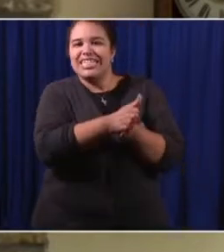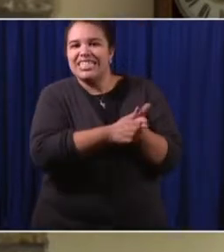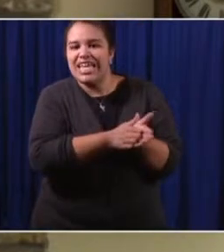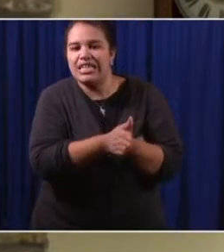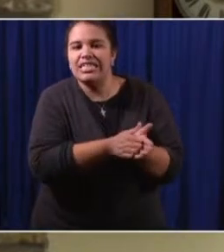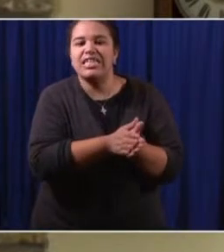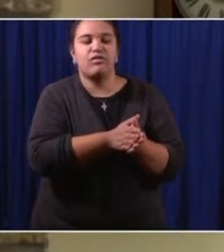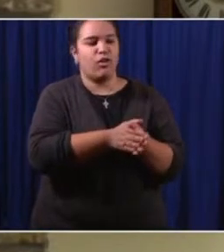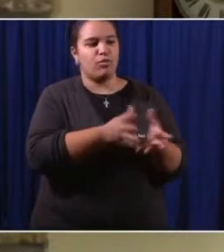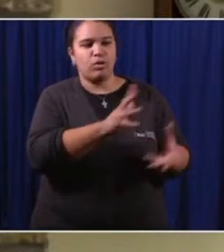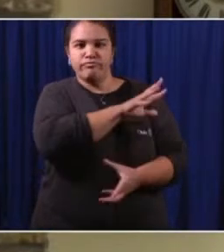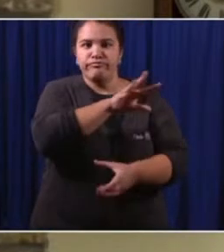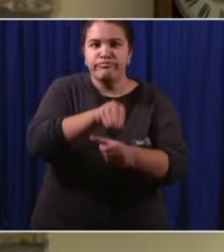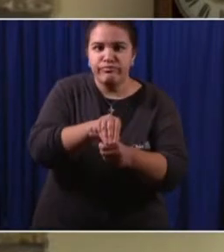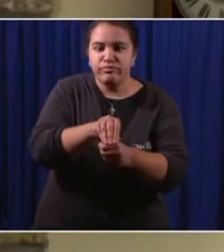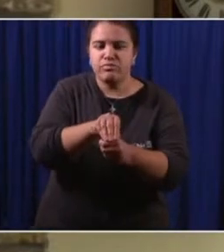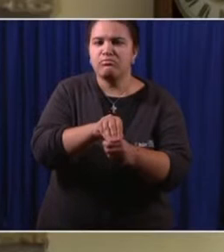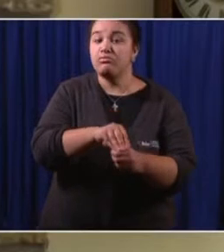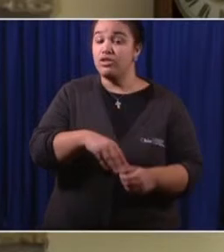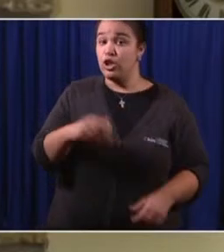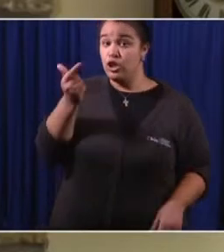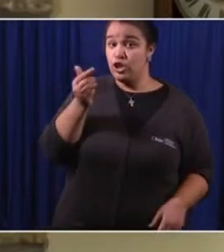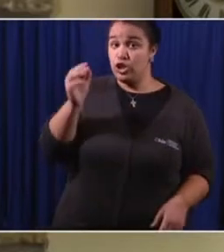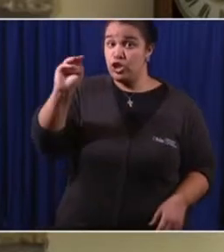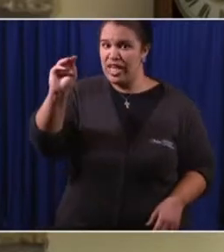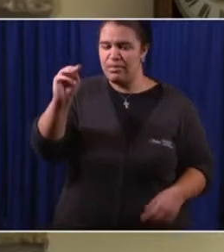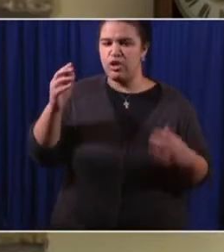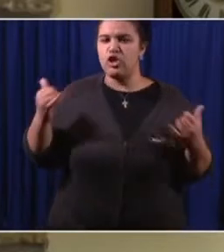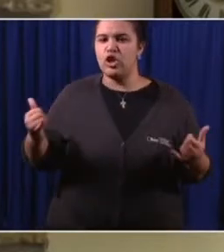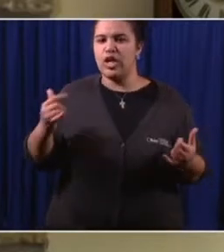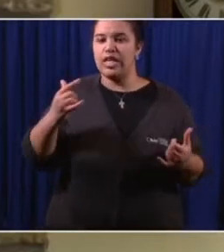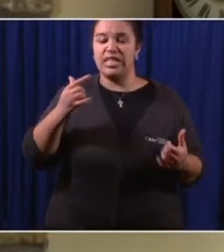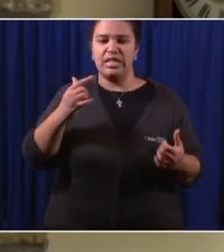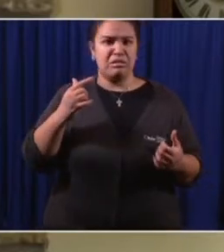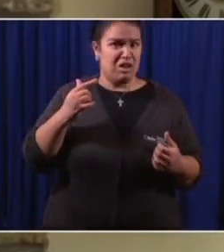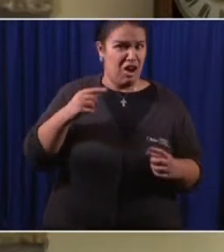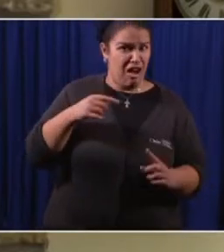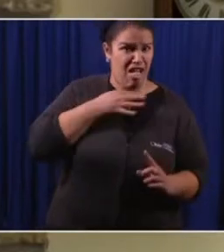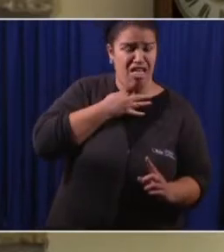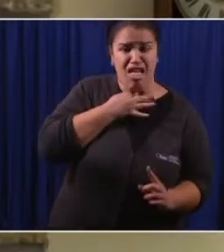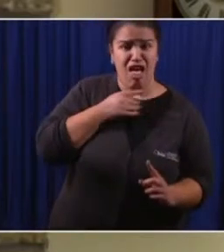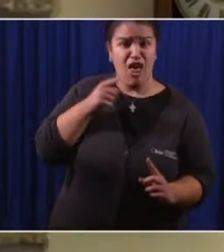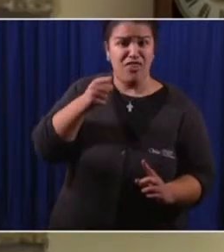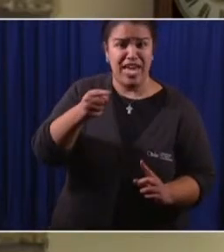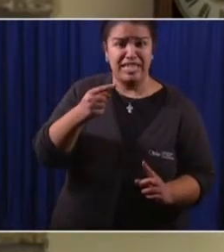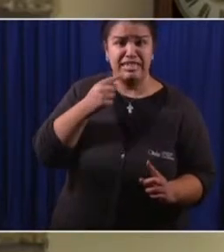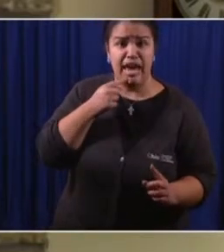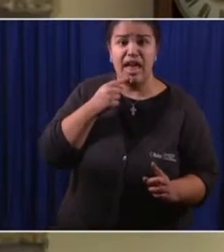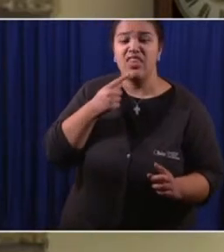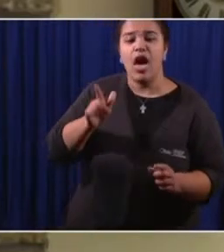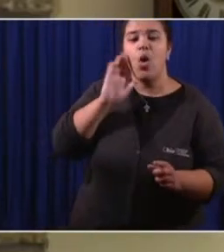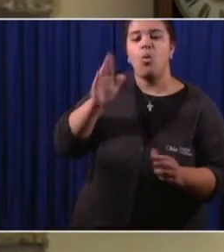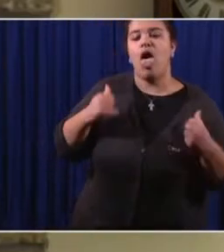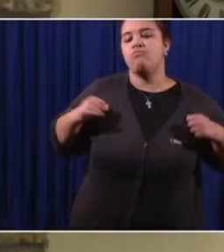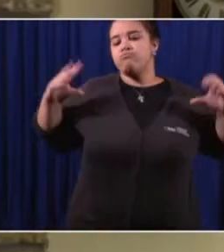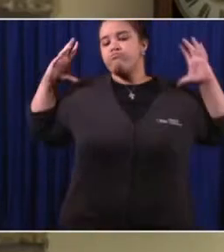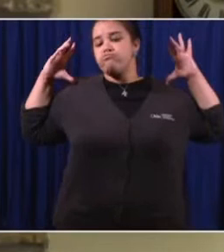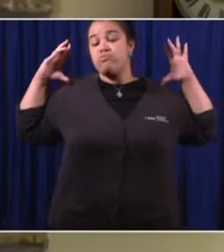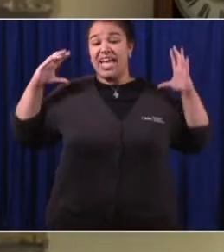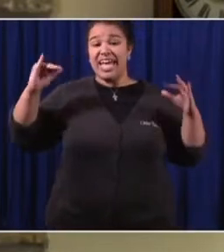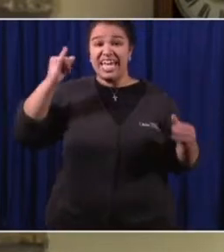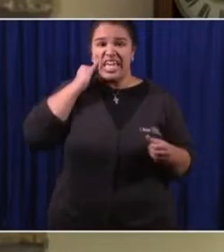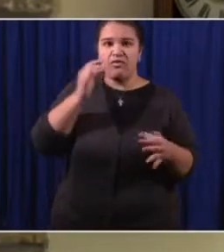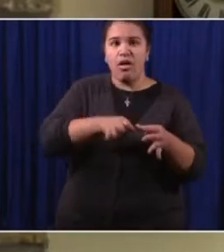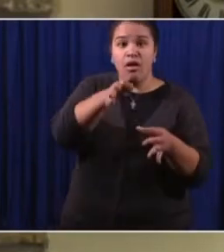and GM. Is GM threatening to scale back developments in Ohio if the state goes forward with the clawback? And if not, what is holding